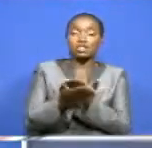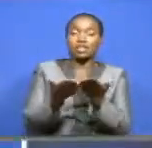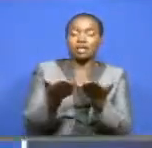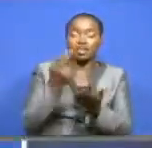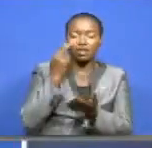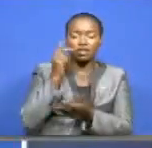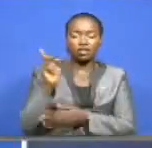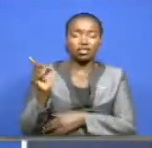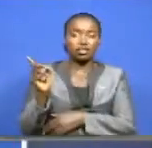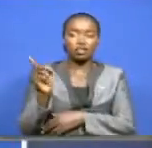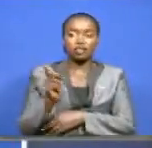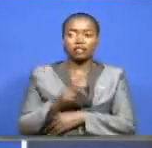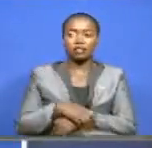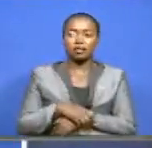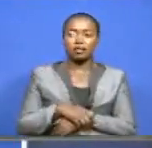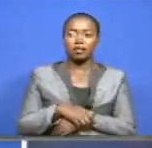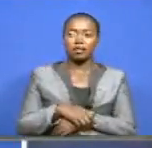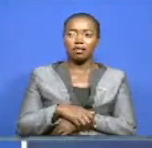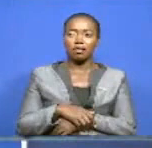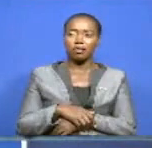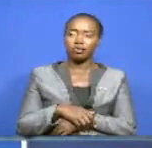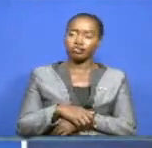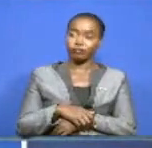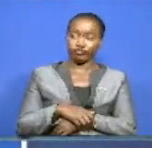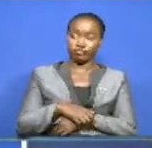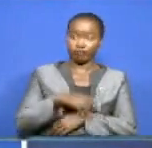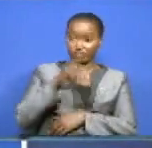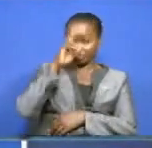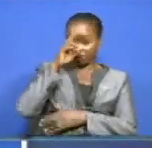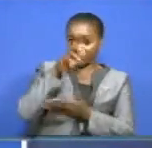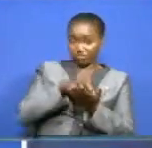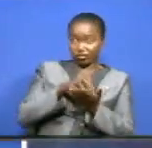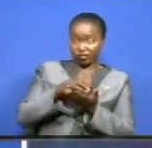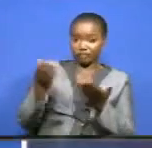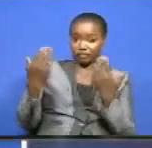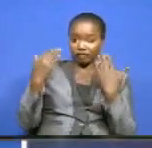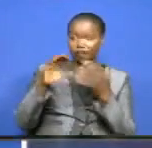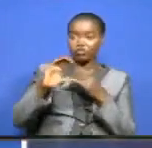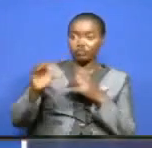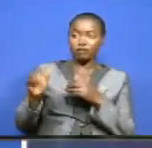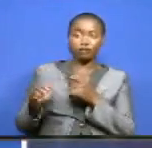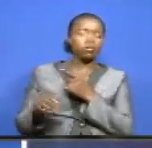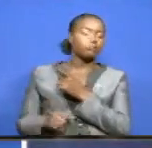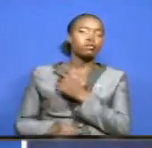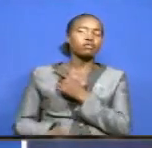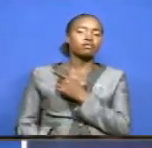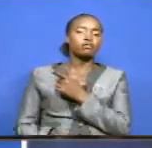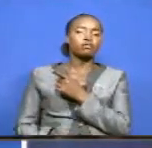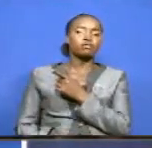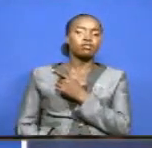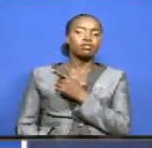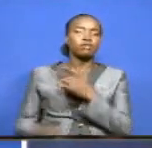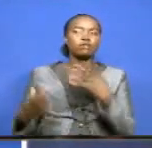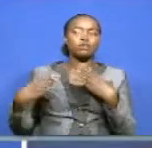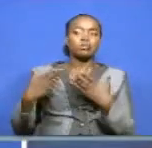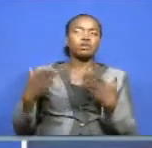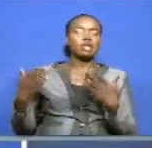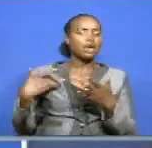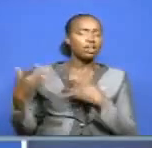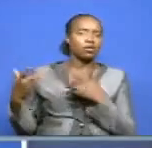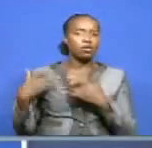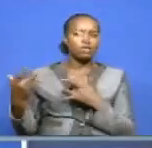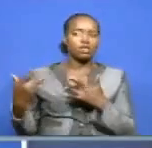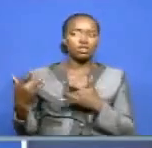area. The state of Mikinduri police station in Meru County has got the attention of area residents who claim